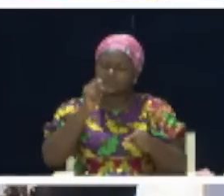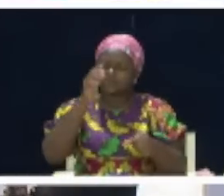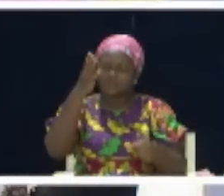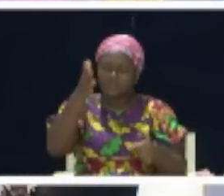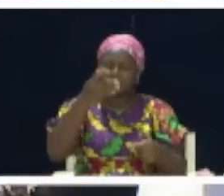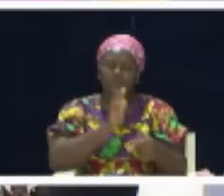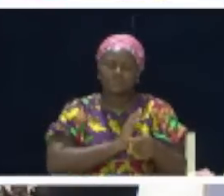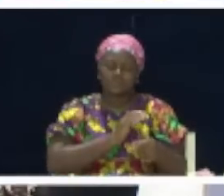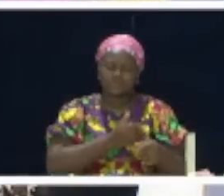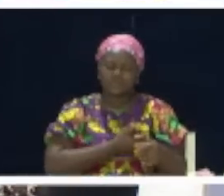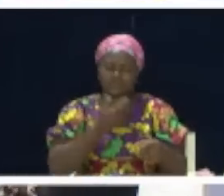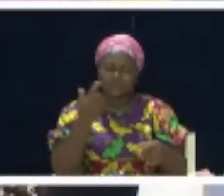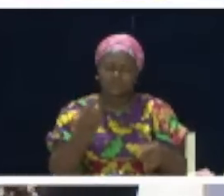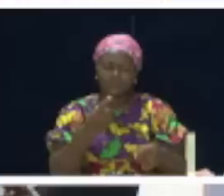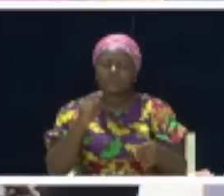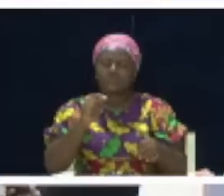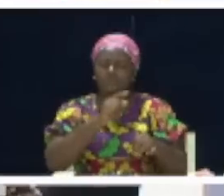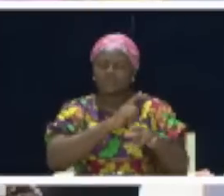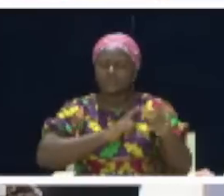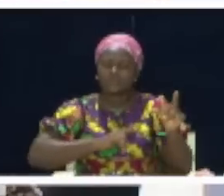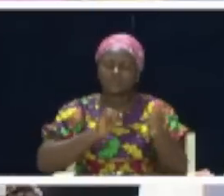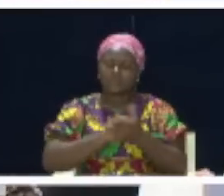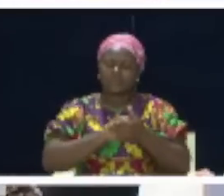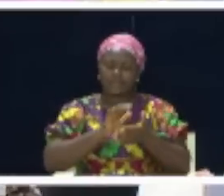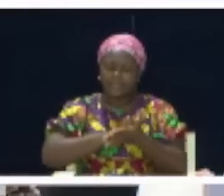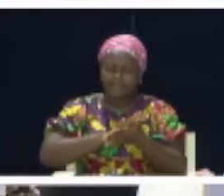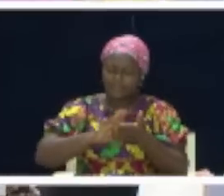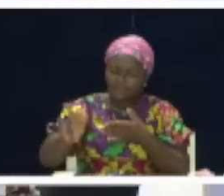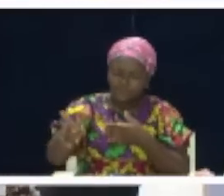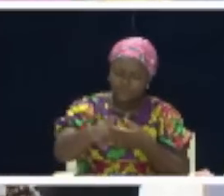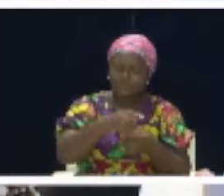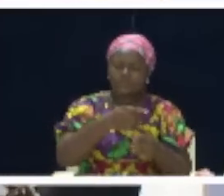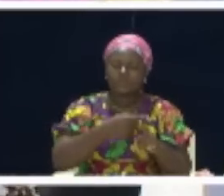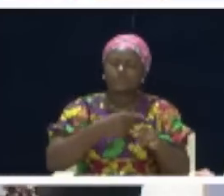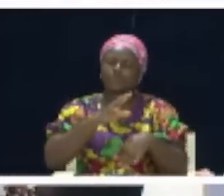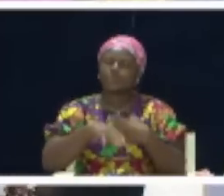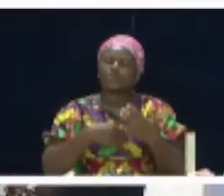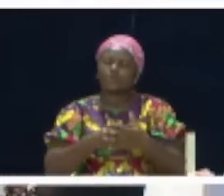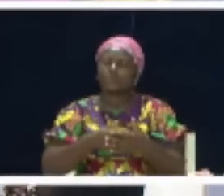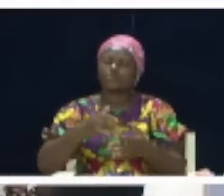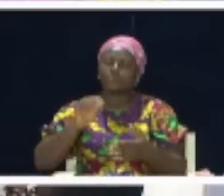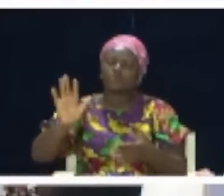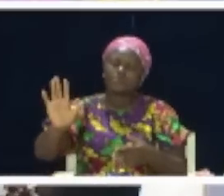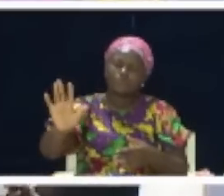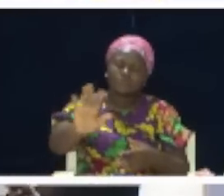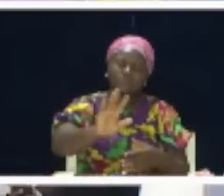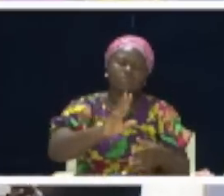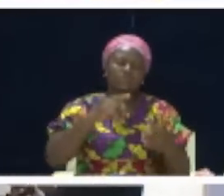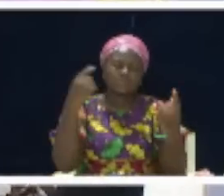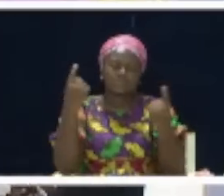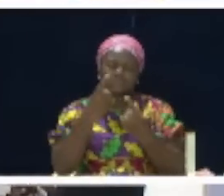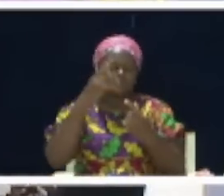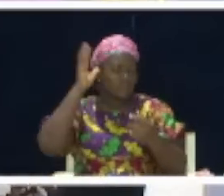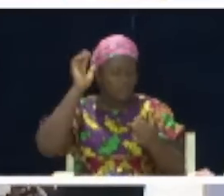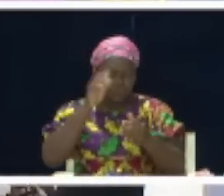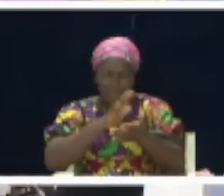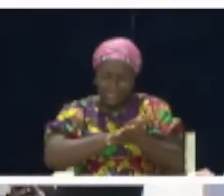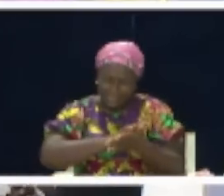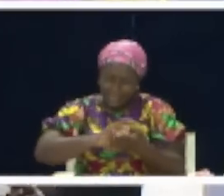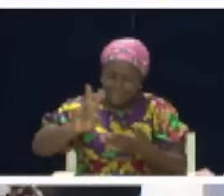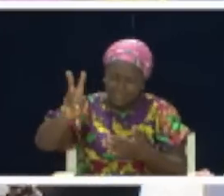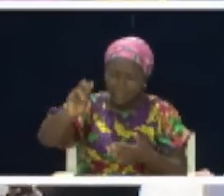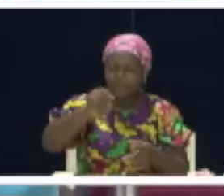that cleansed you from all your sins will cleanse all of them from their own sins.